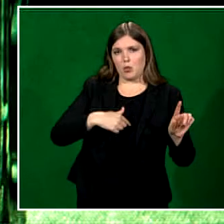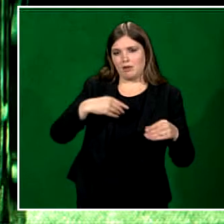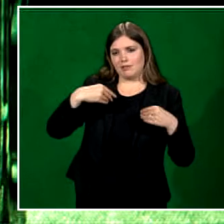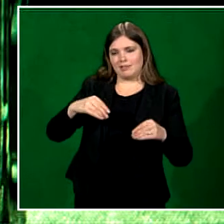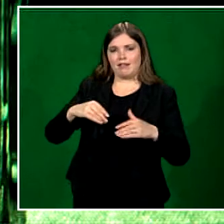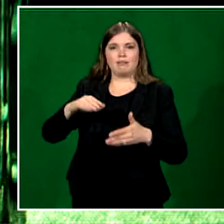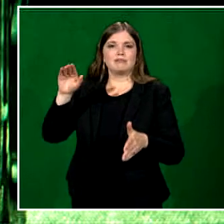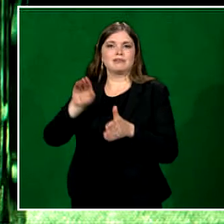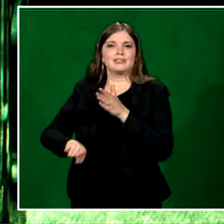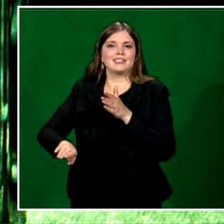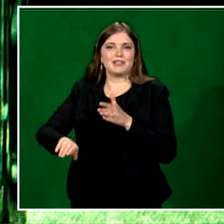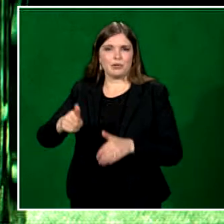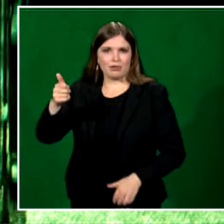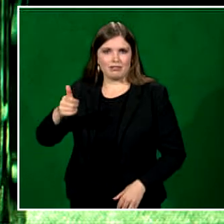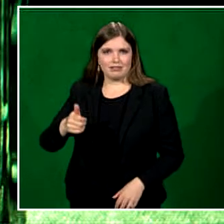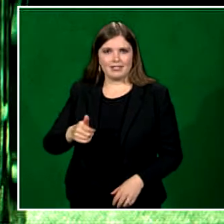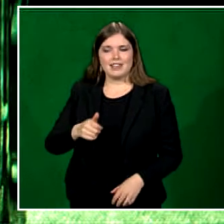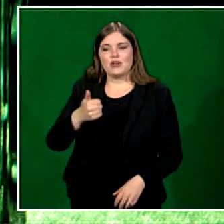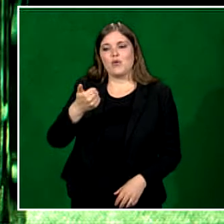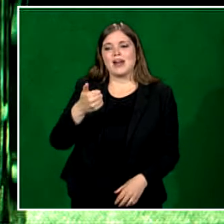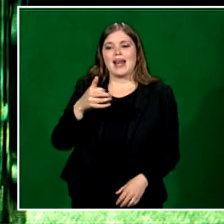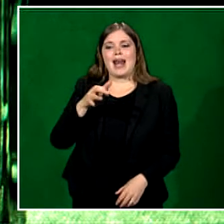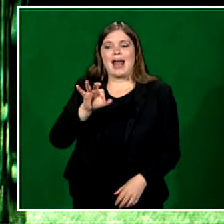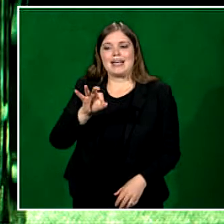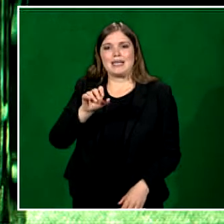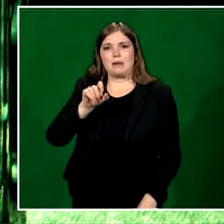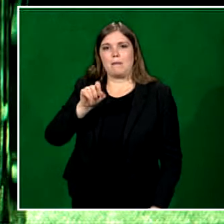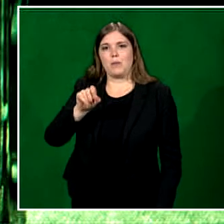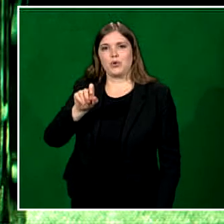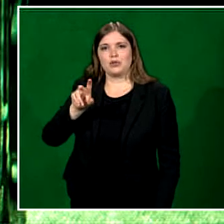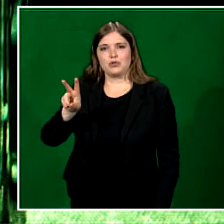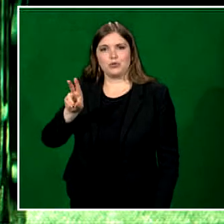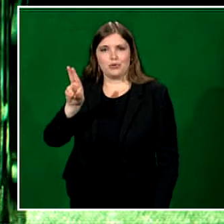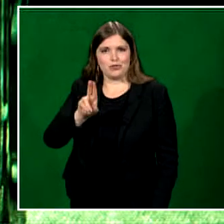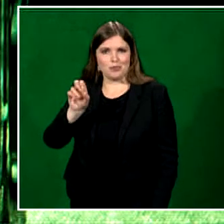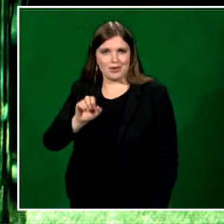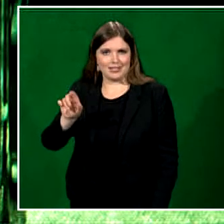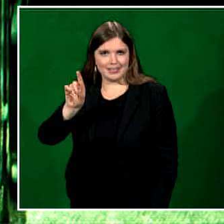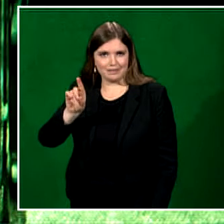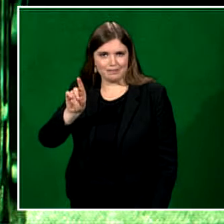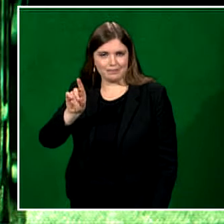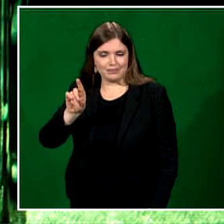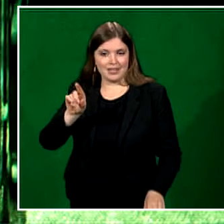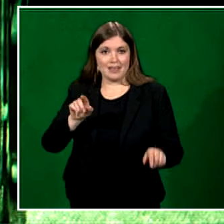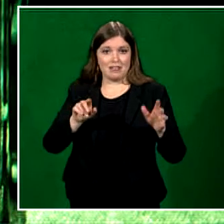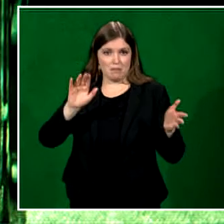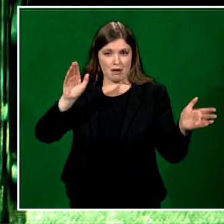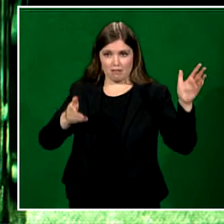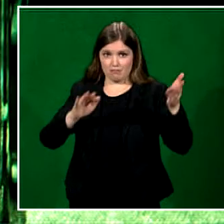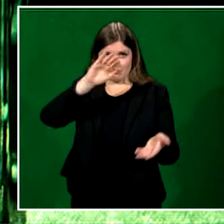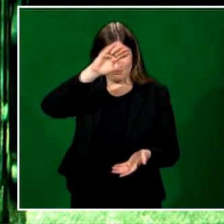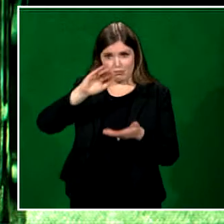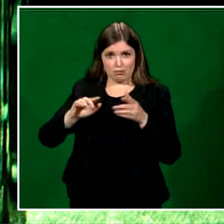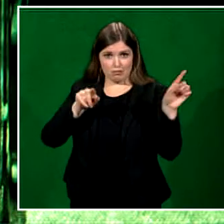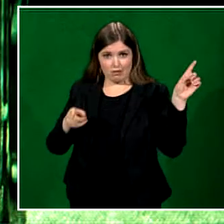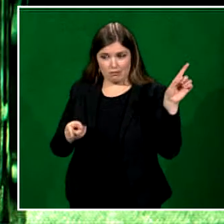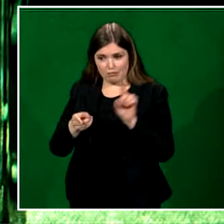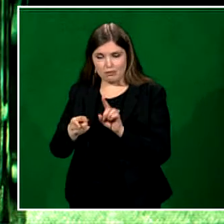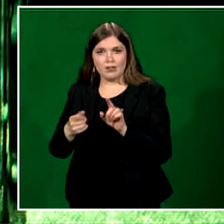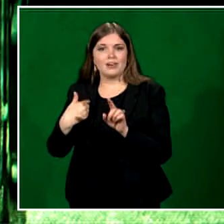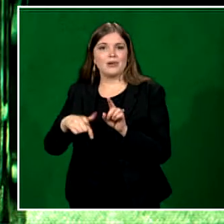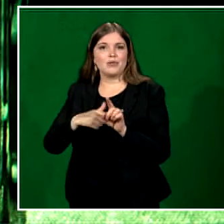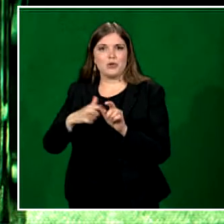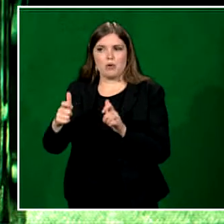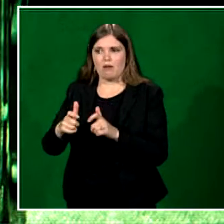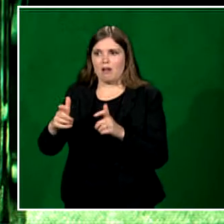competitors. That will be $19.2 US. By so doing, we will capture a large market size